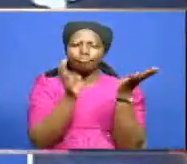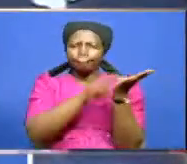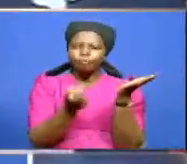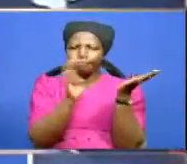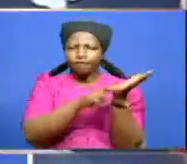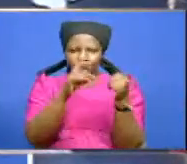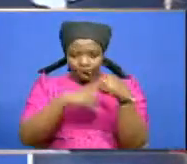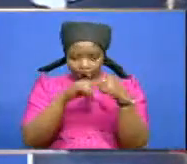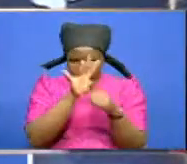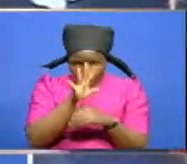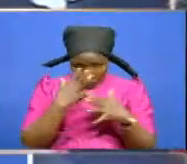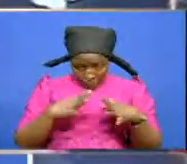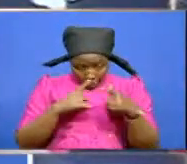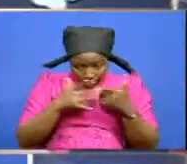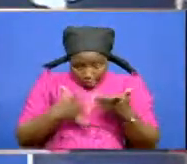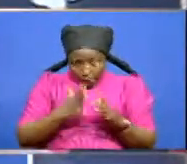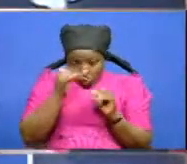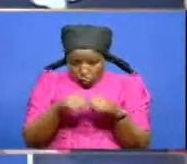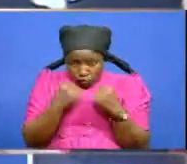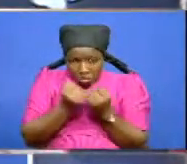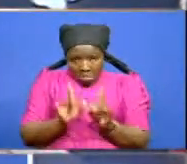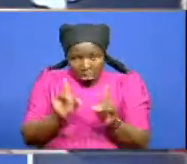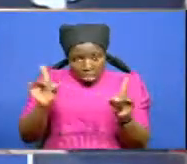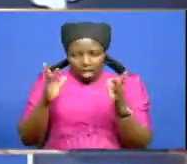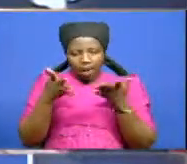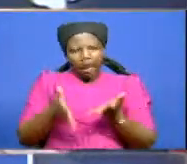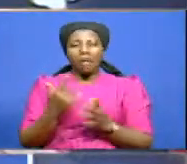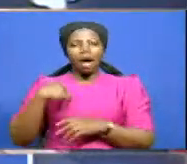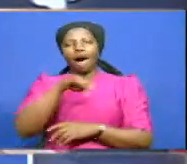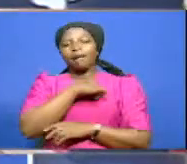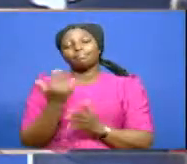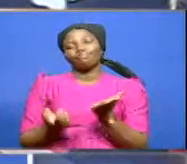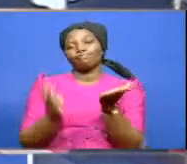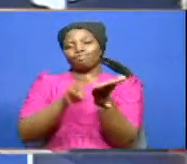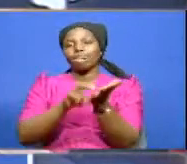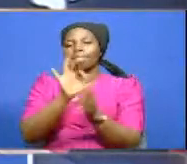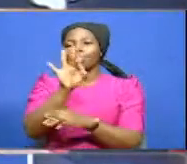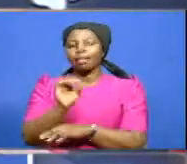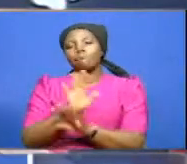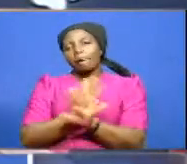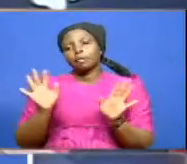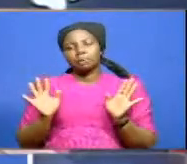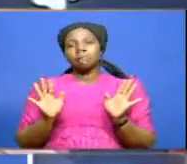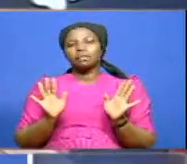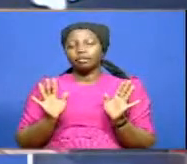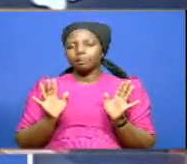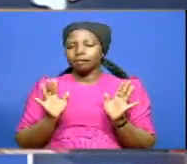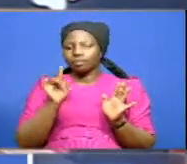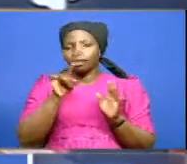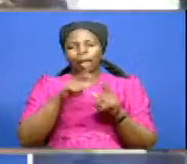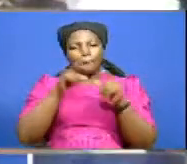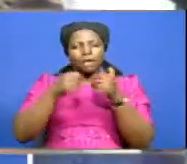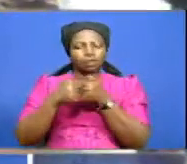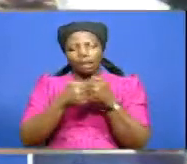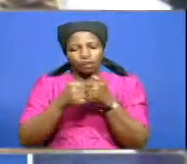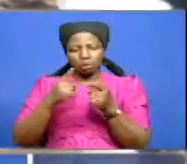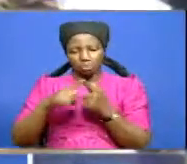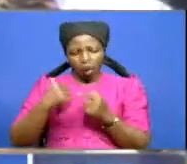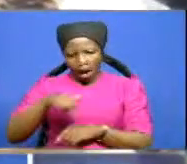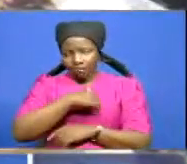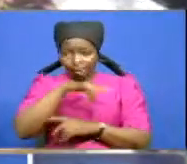But right now, due to social distancing, we are now carrying 30 passengers. That's really a big challenge to us.